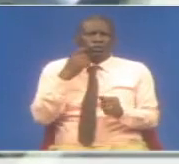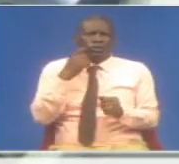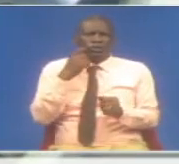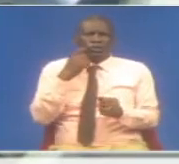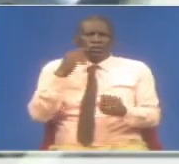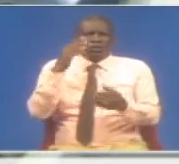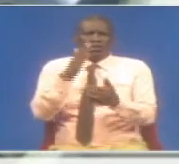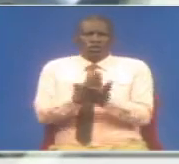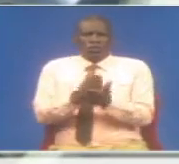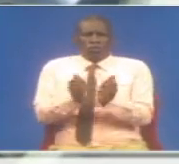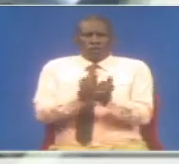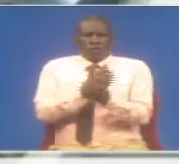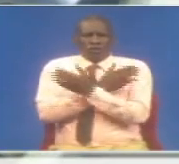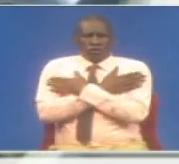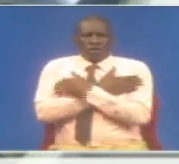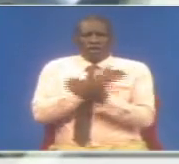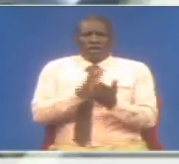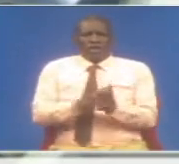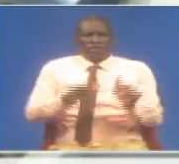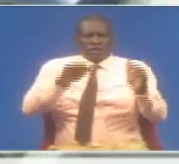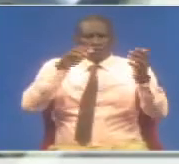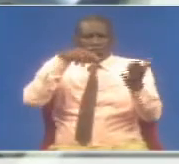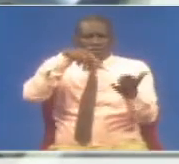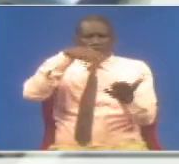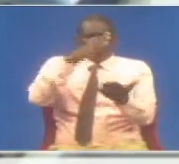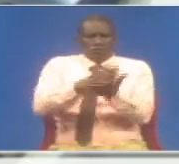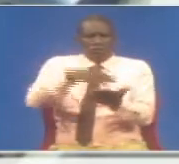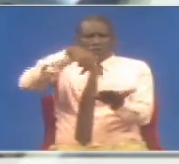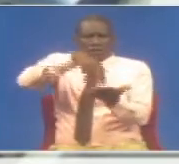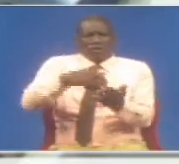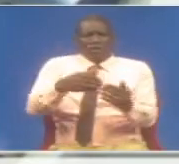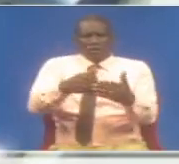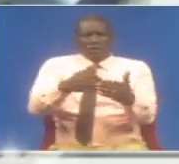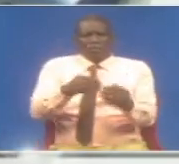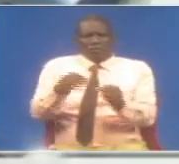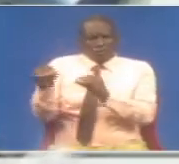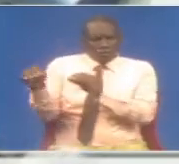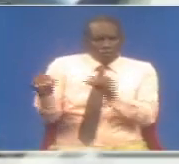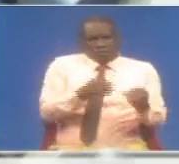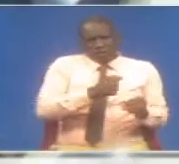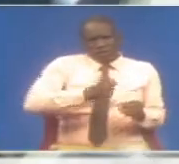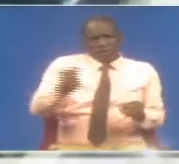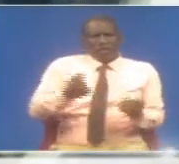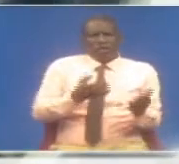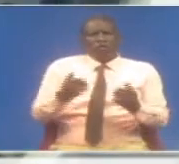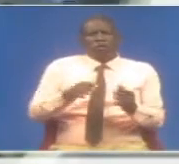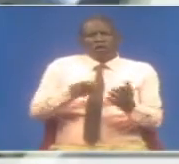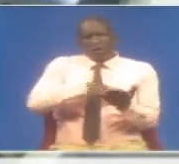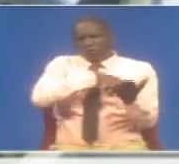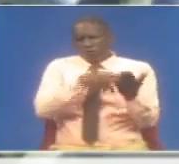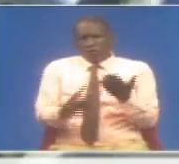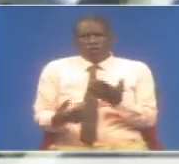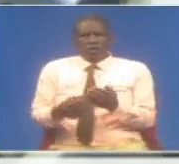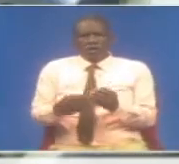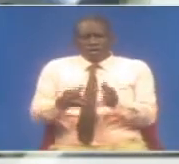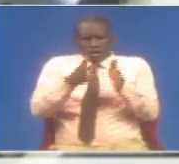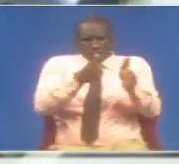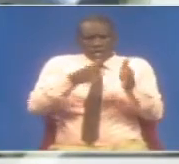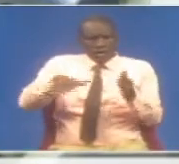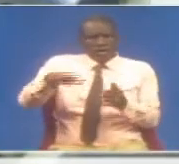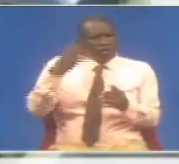her colleague, and they remain standing momentarily before she is pulled to the roadside where she collapses at the parking zone designated